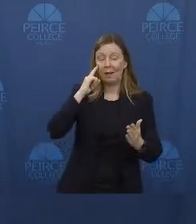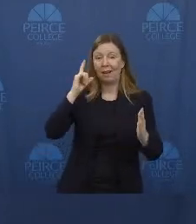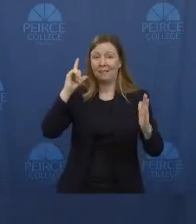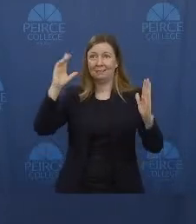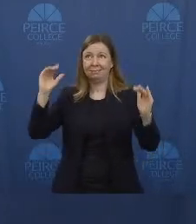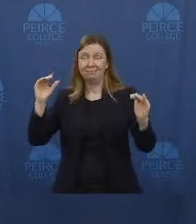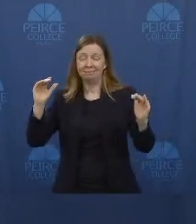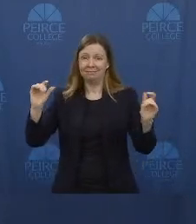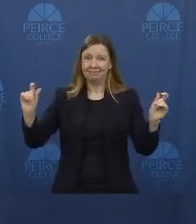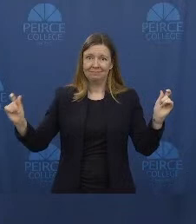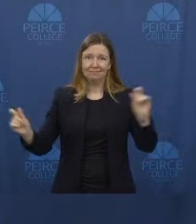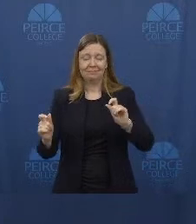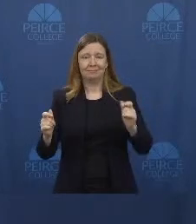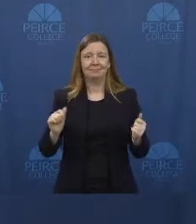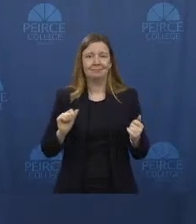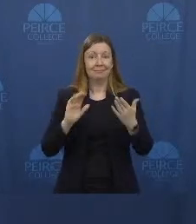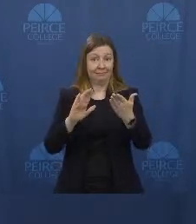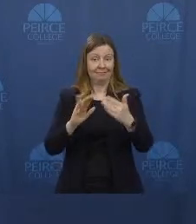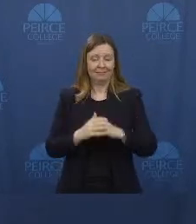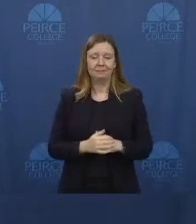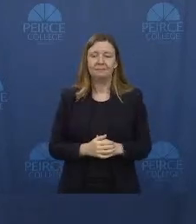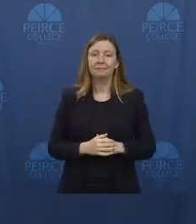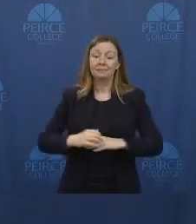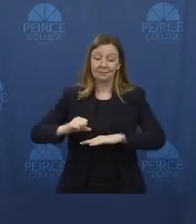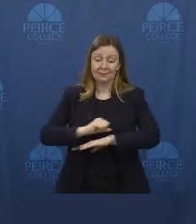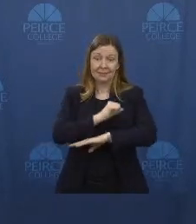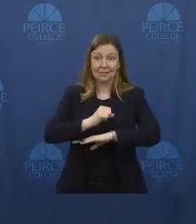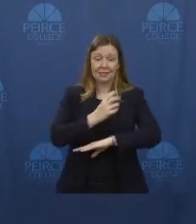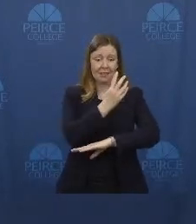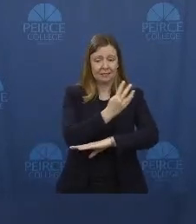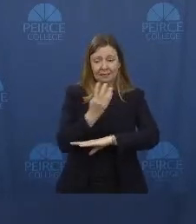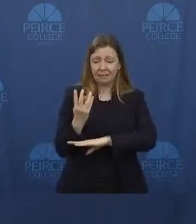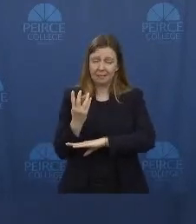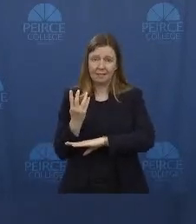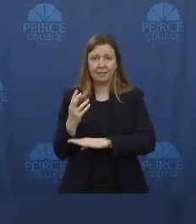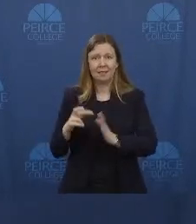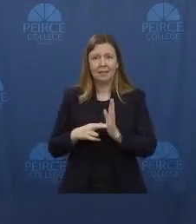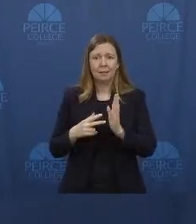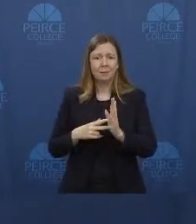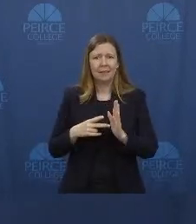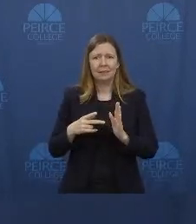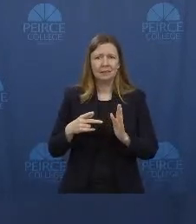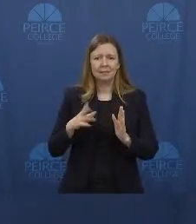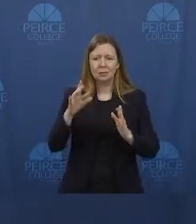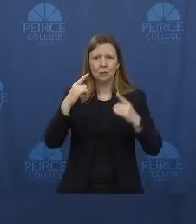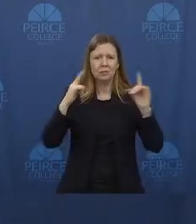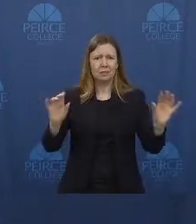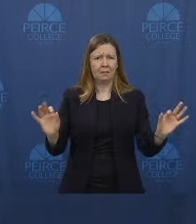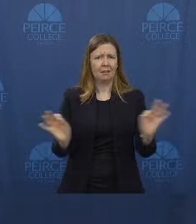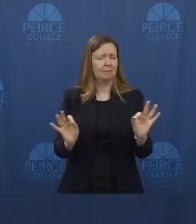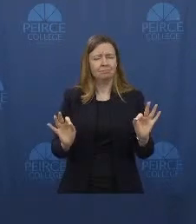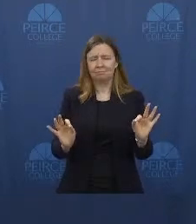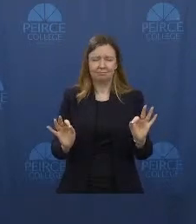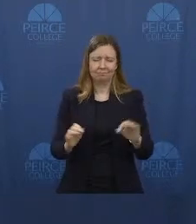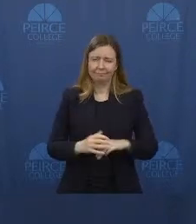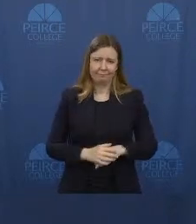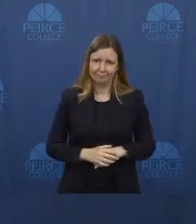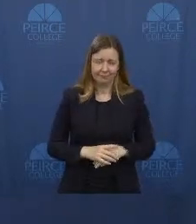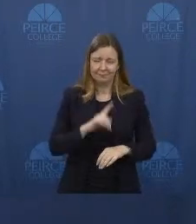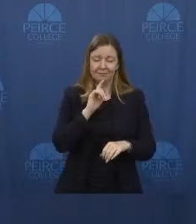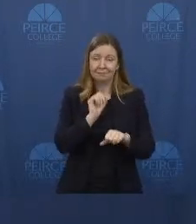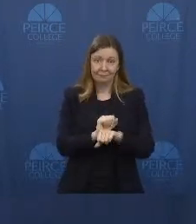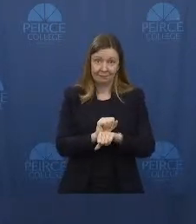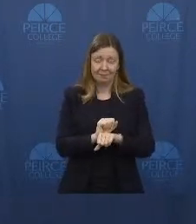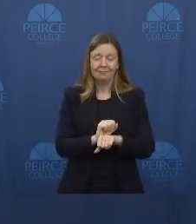ways. Not walking across a stage today does not make this achievement any less impressive. In